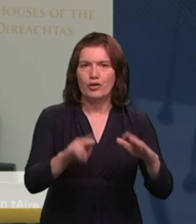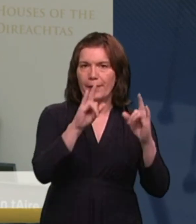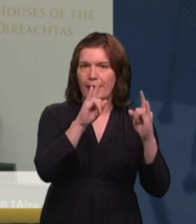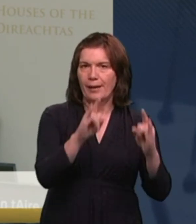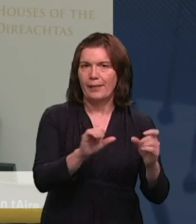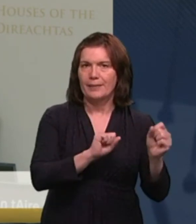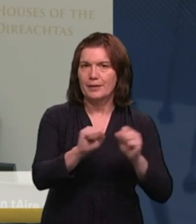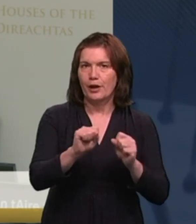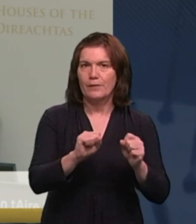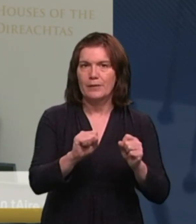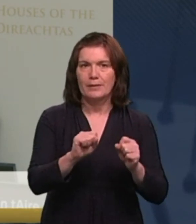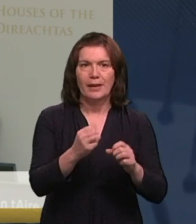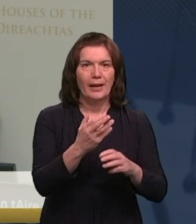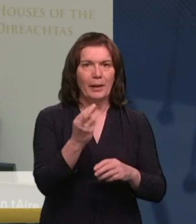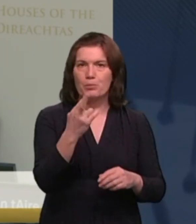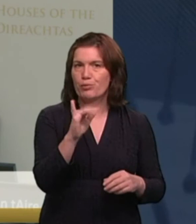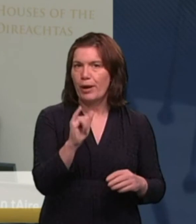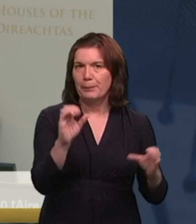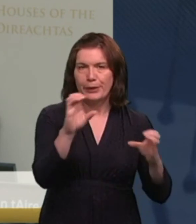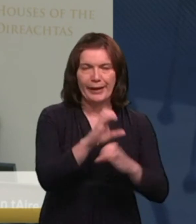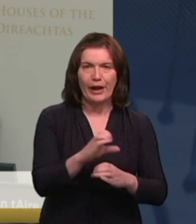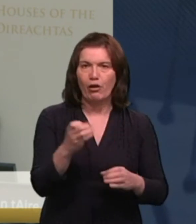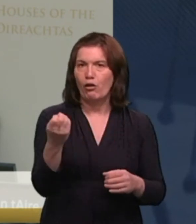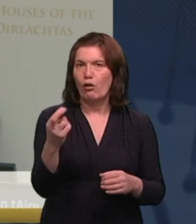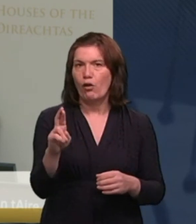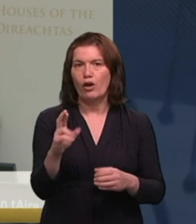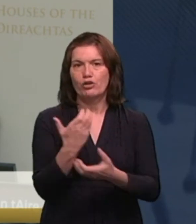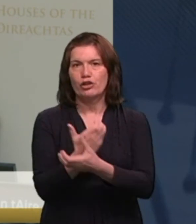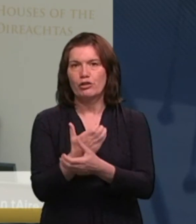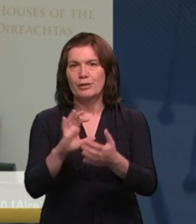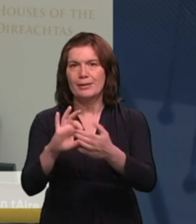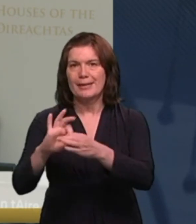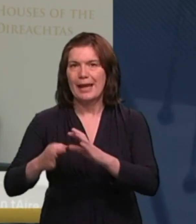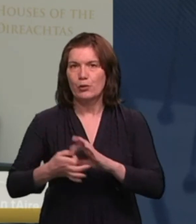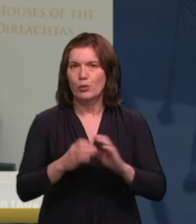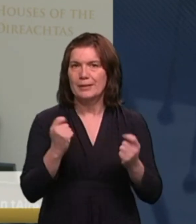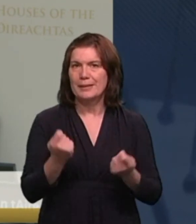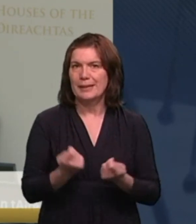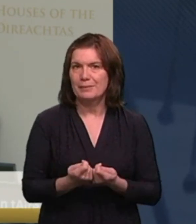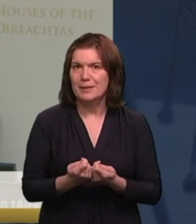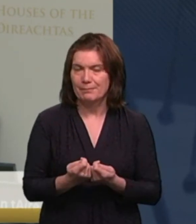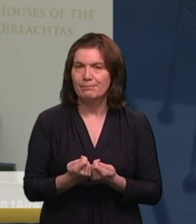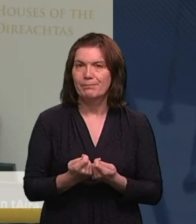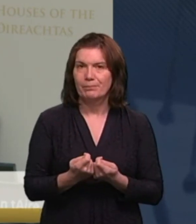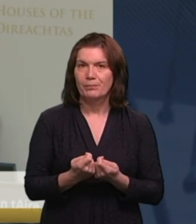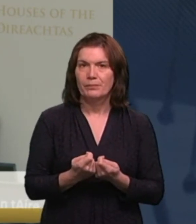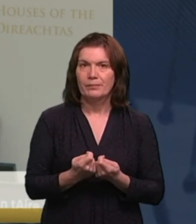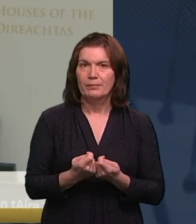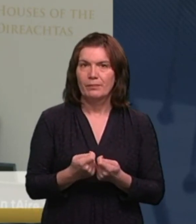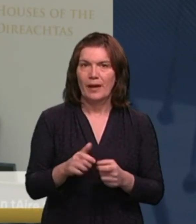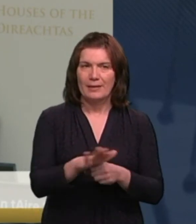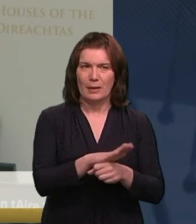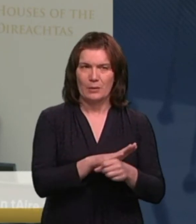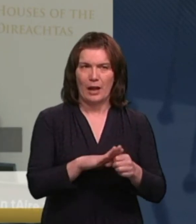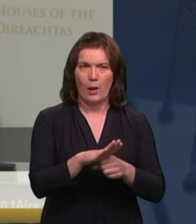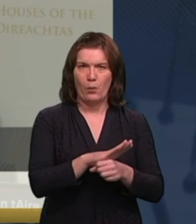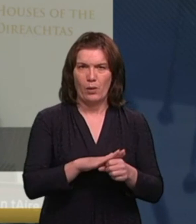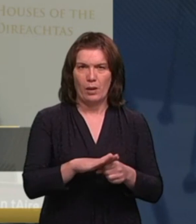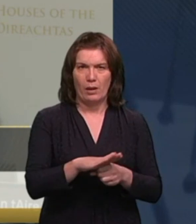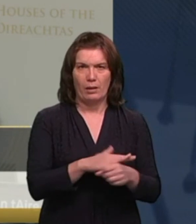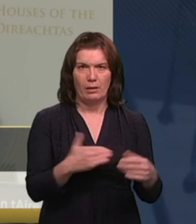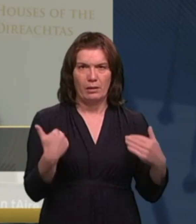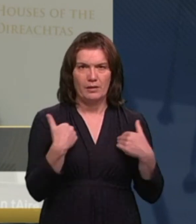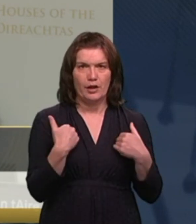be it either primary care or the Children's Disability Network team. So it sounds like there's a local issue there that maybe we could